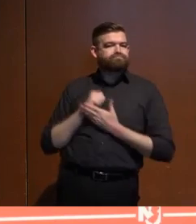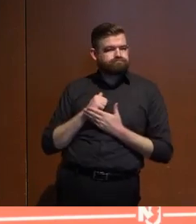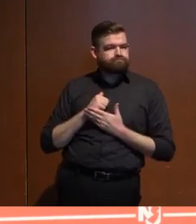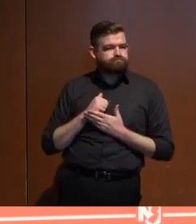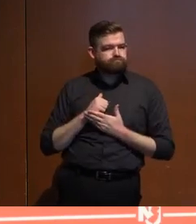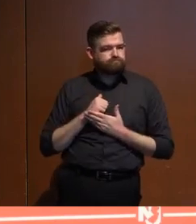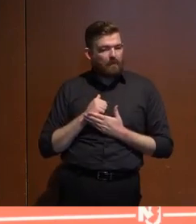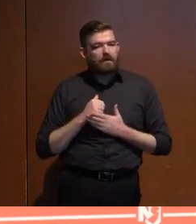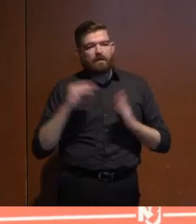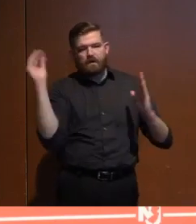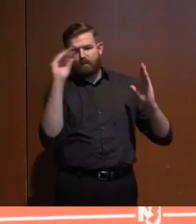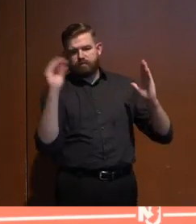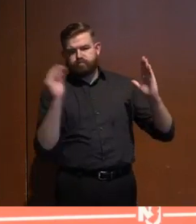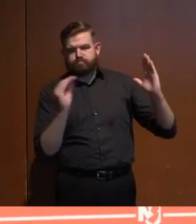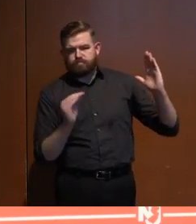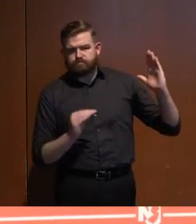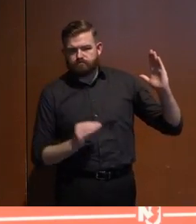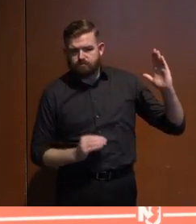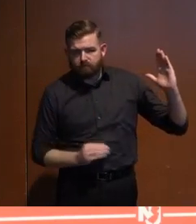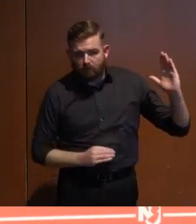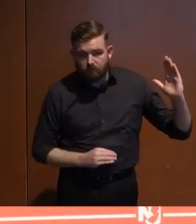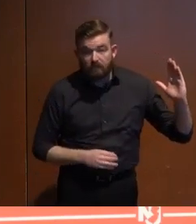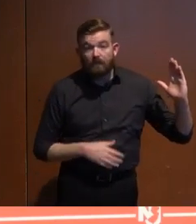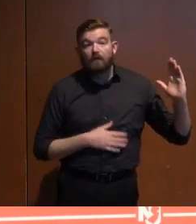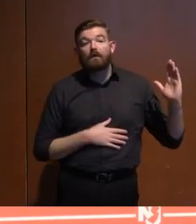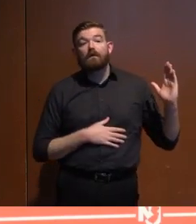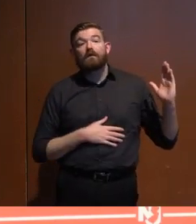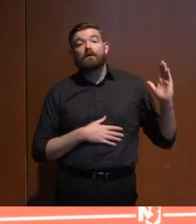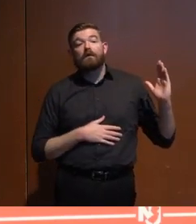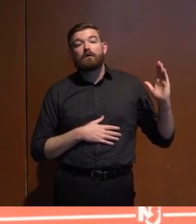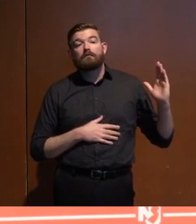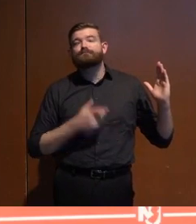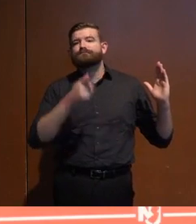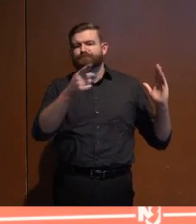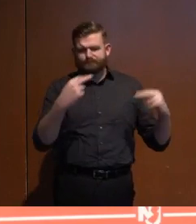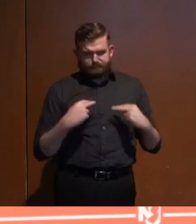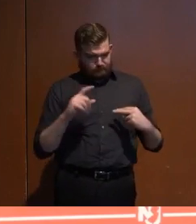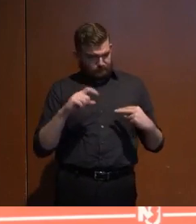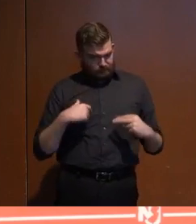right front and center, is the Symptom Checker. You can also get there from